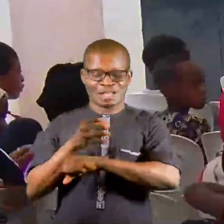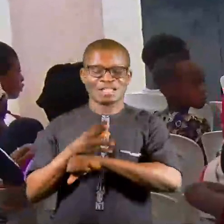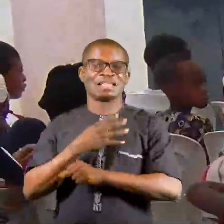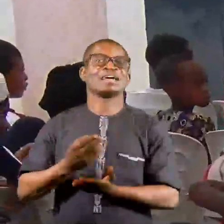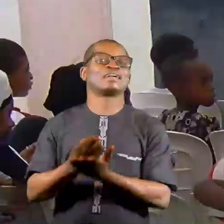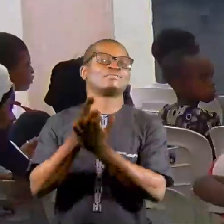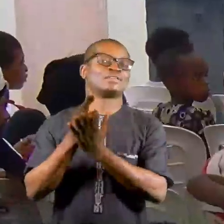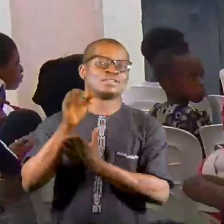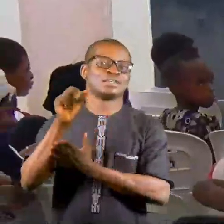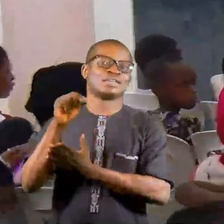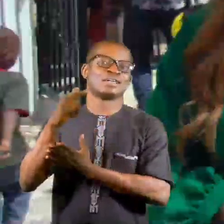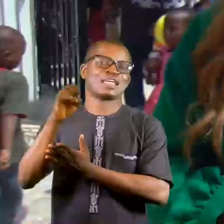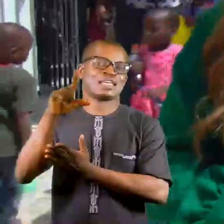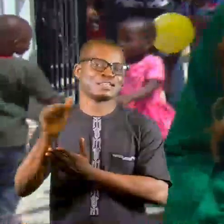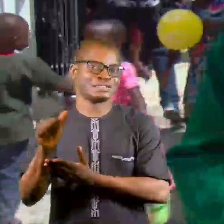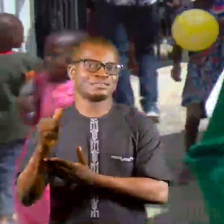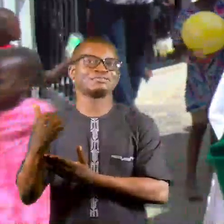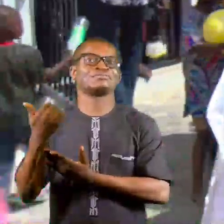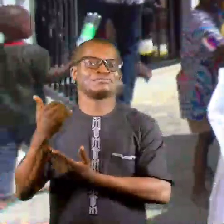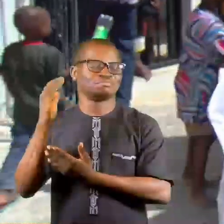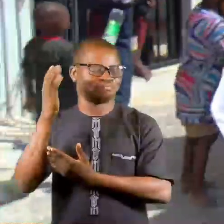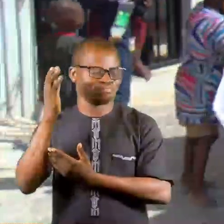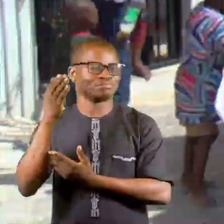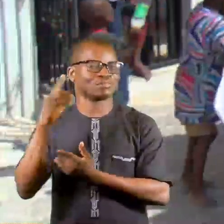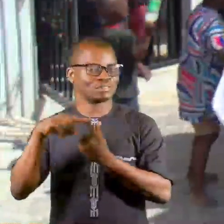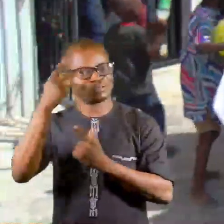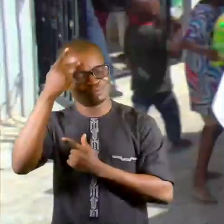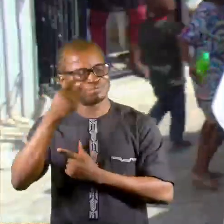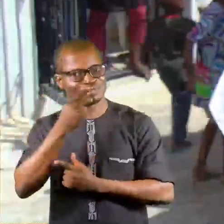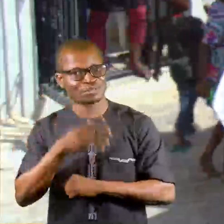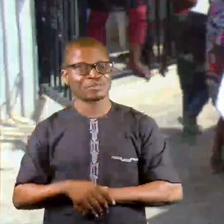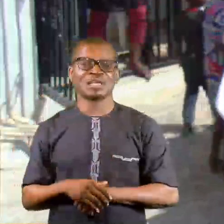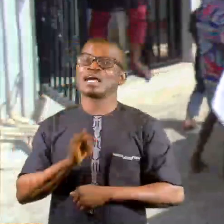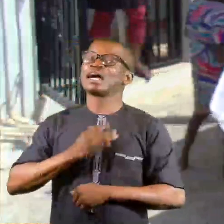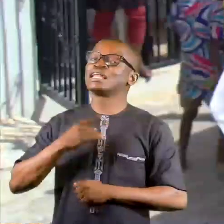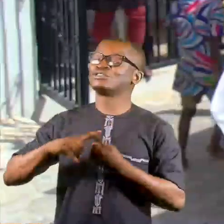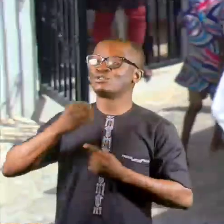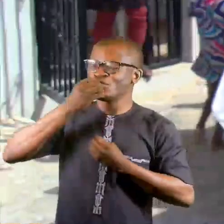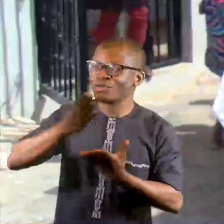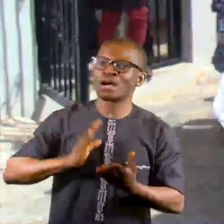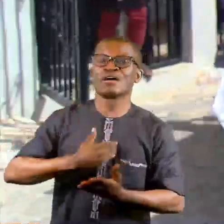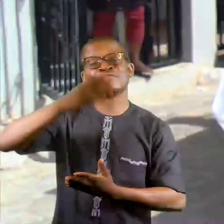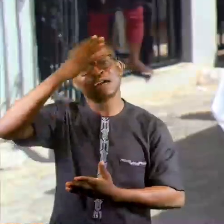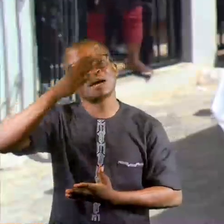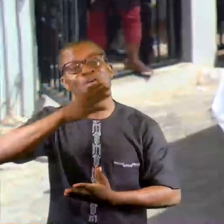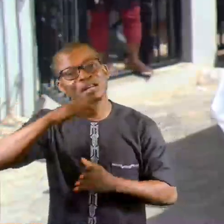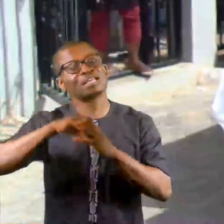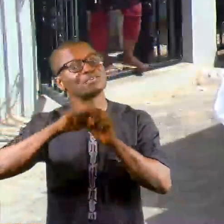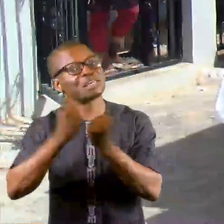Director, Counseling and Rehabilitation, Angela Agbayekai, had a word for parents. I'd like to tell our parents in the